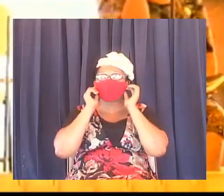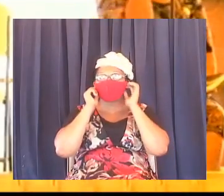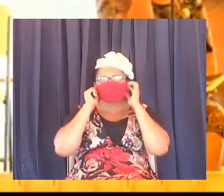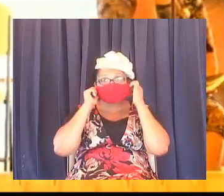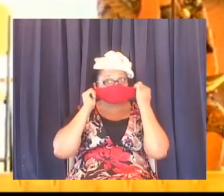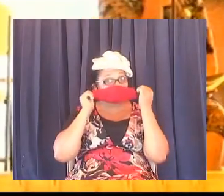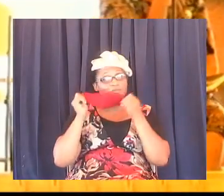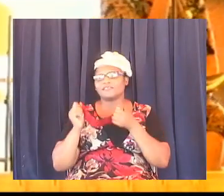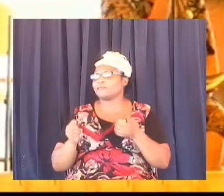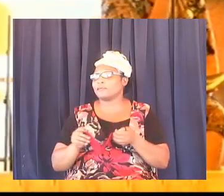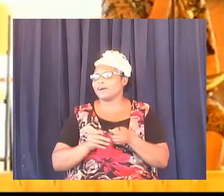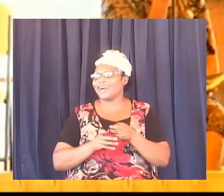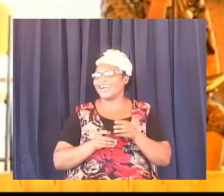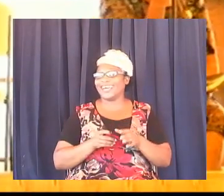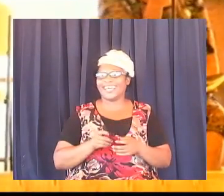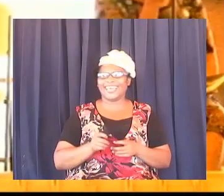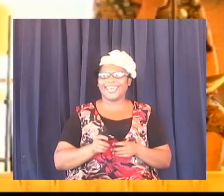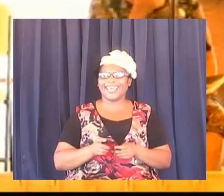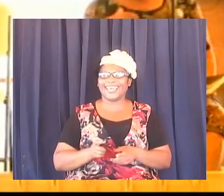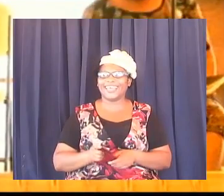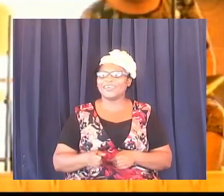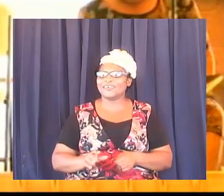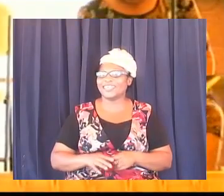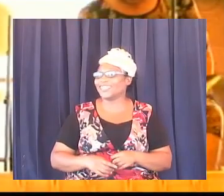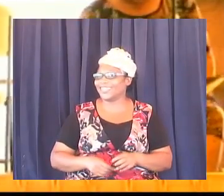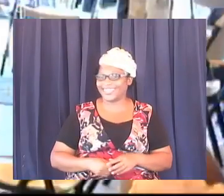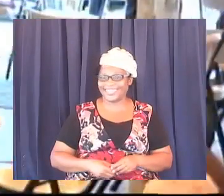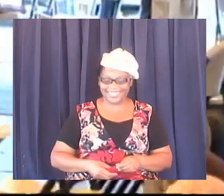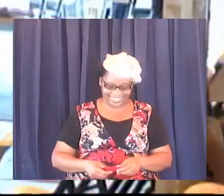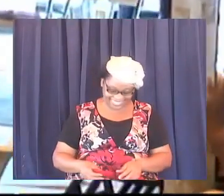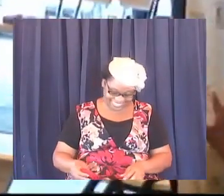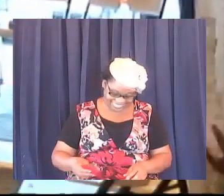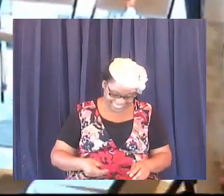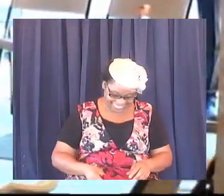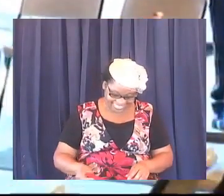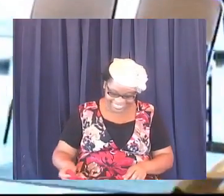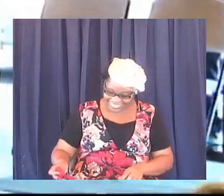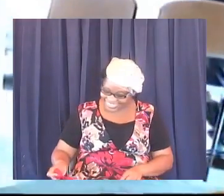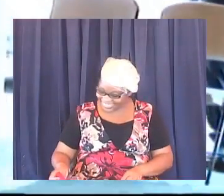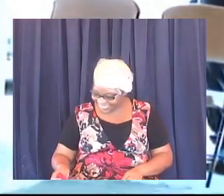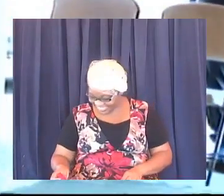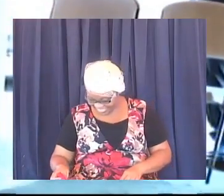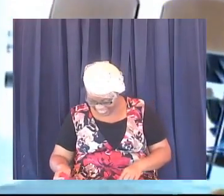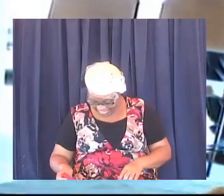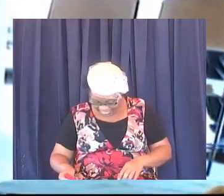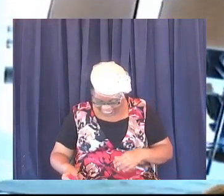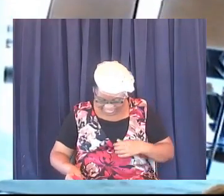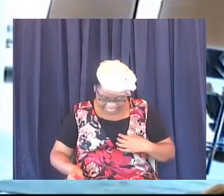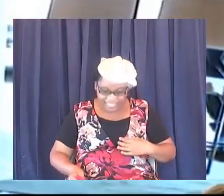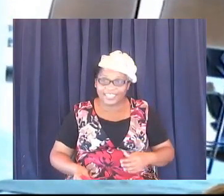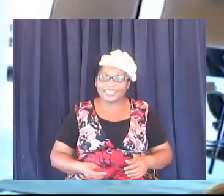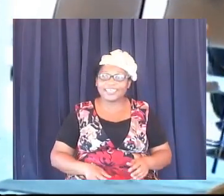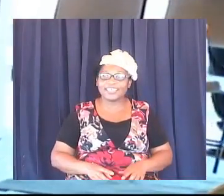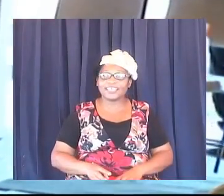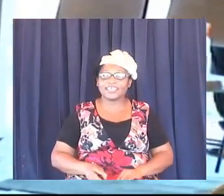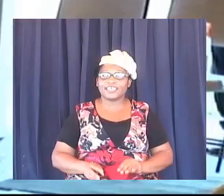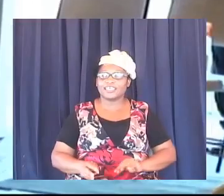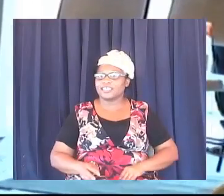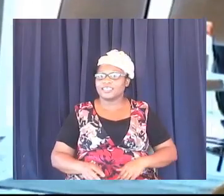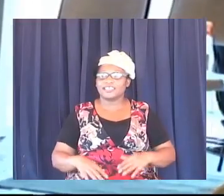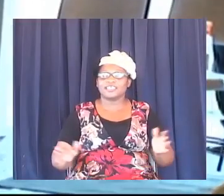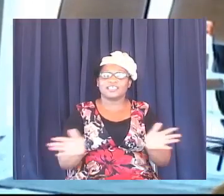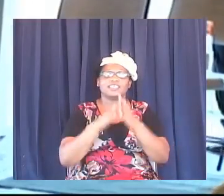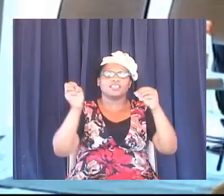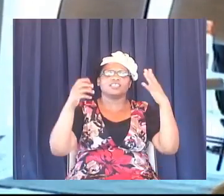Hallelujah! Can we bless the Lord one more time? Can we just lift our hands and worship our God this morning? Thank you, great God. Hallelujah! He is worthy, He